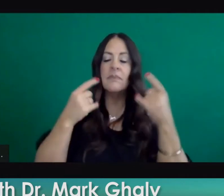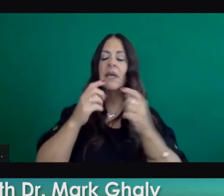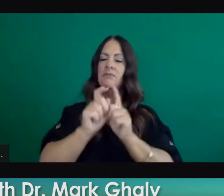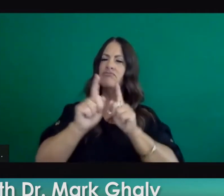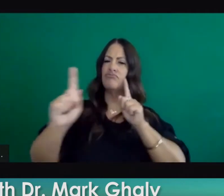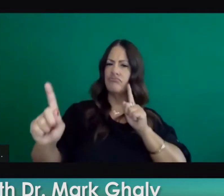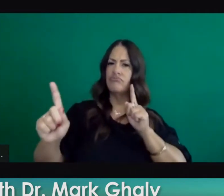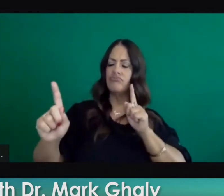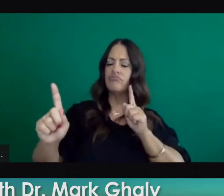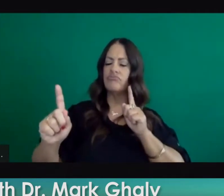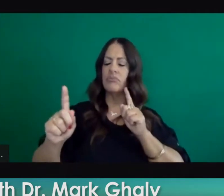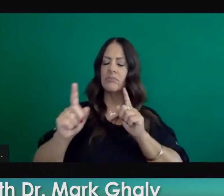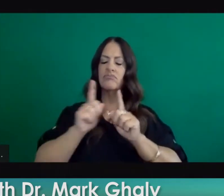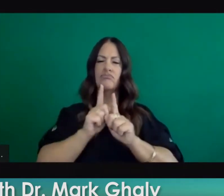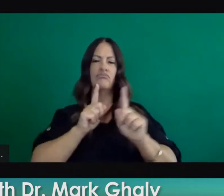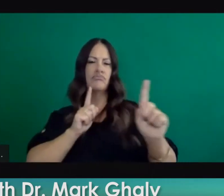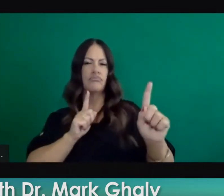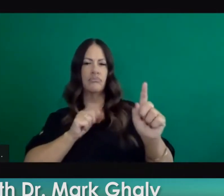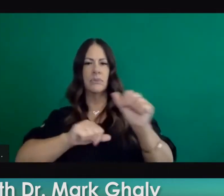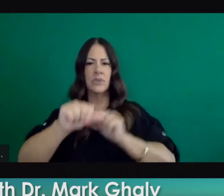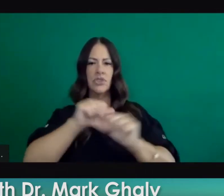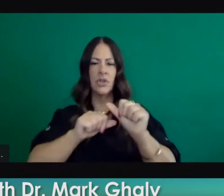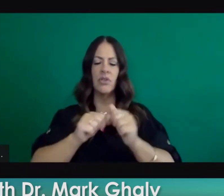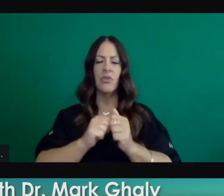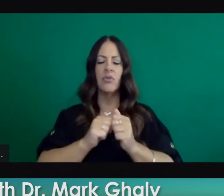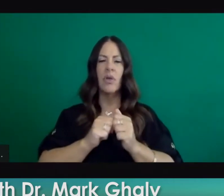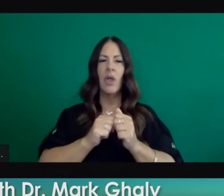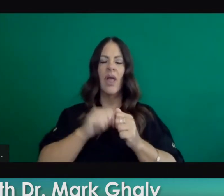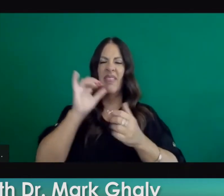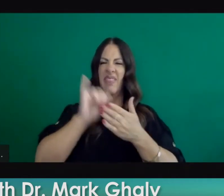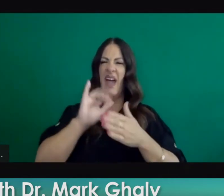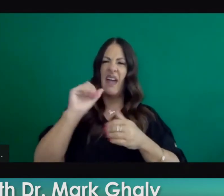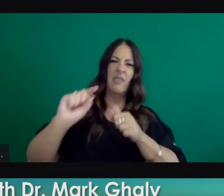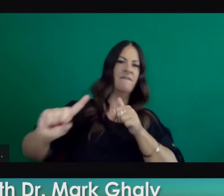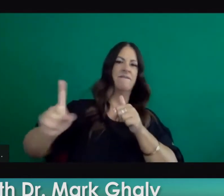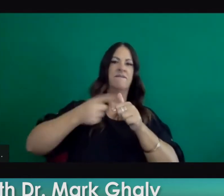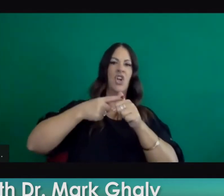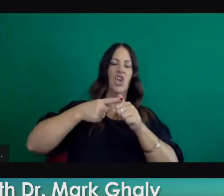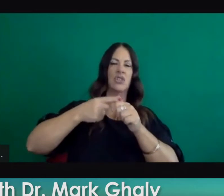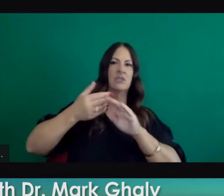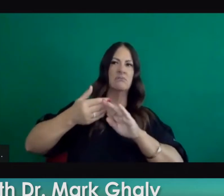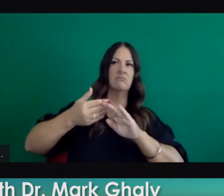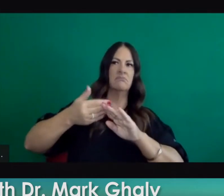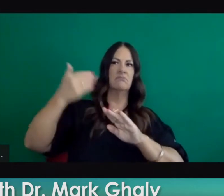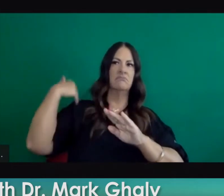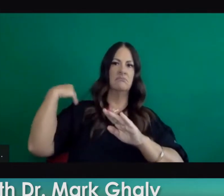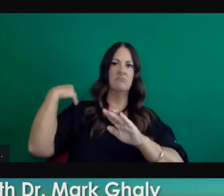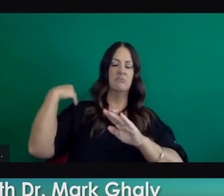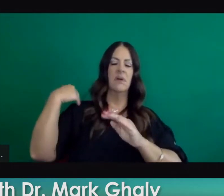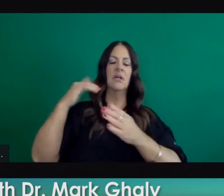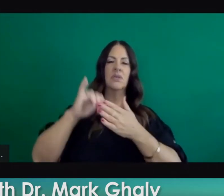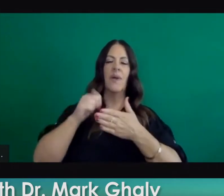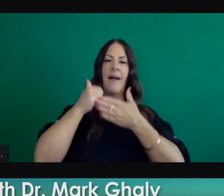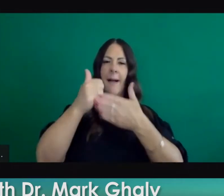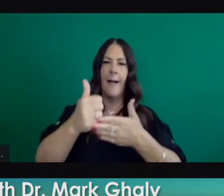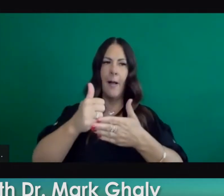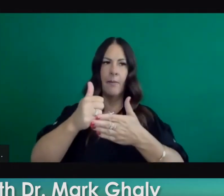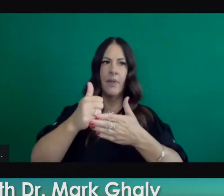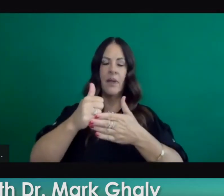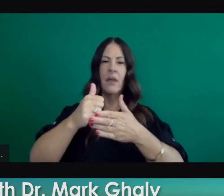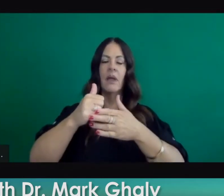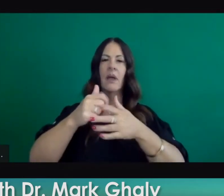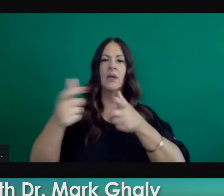distanced. So as we sound a bit of the early alarm, it's really a reminder to be able to do more to